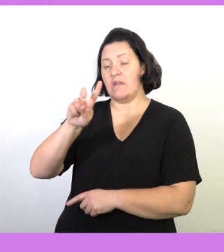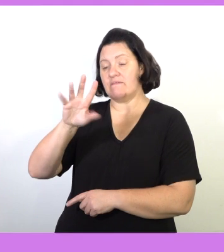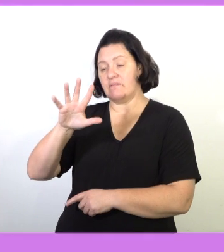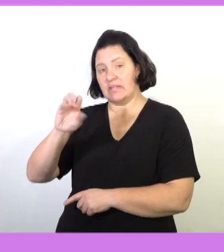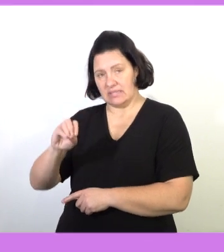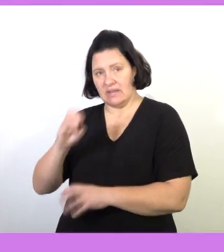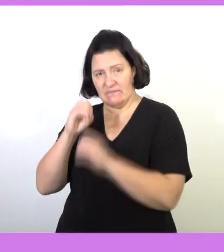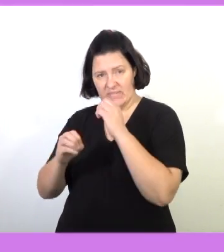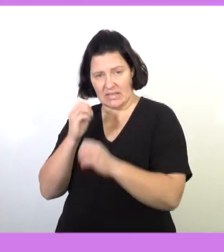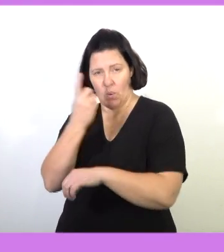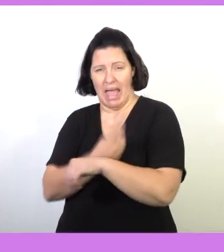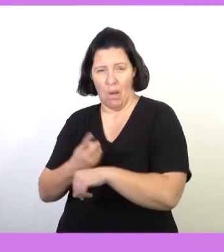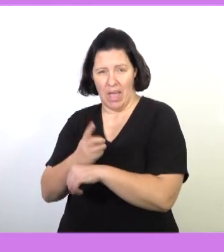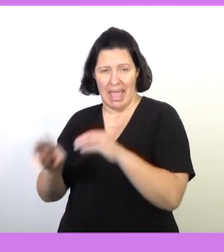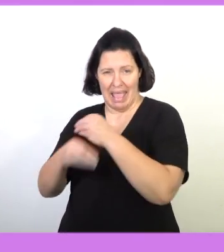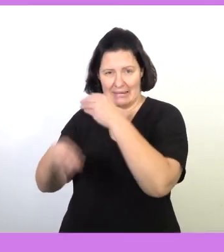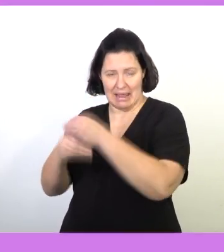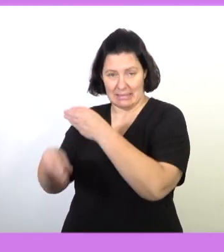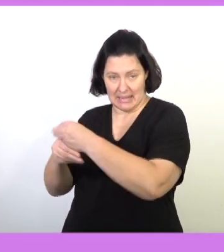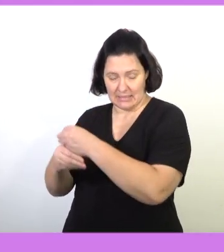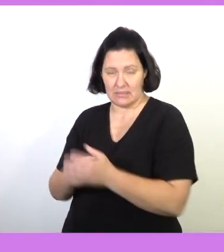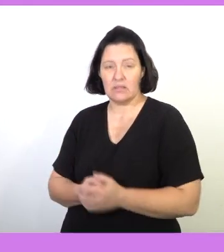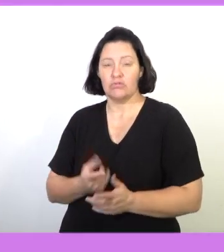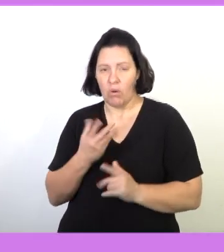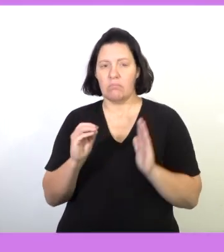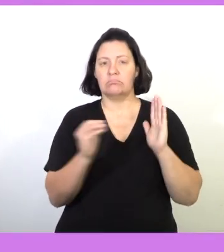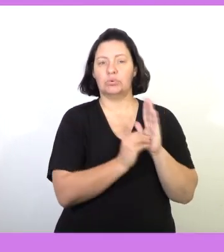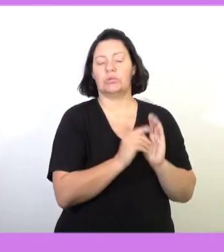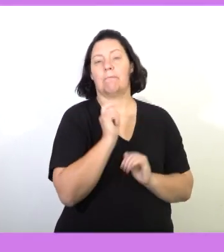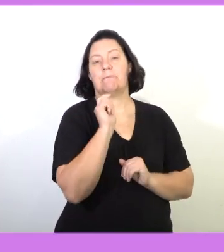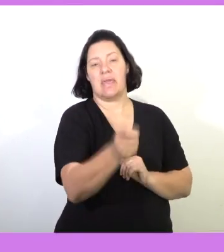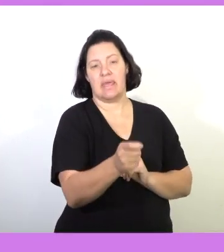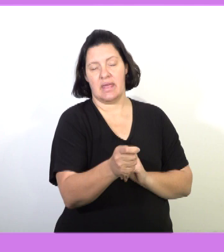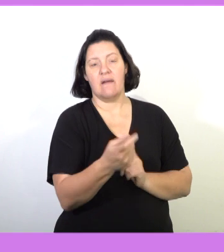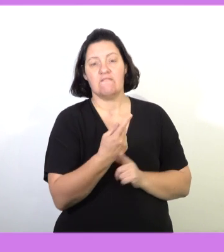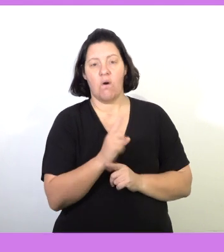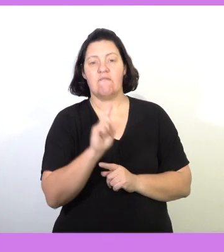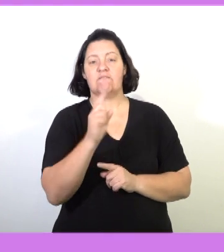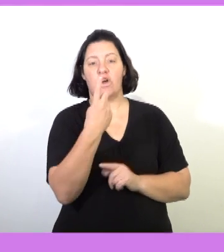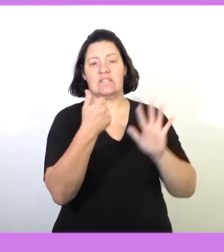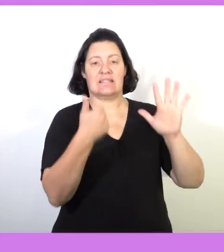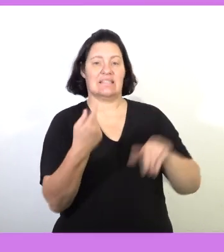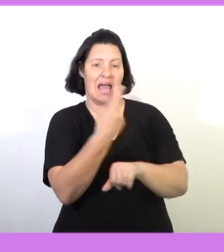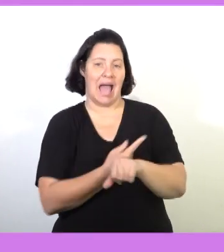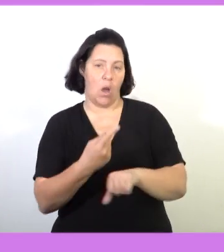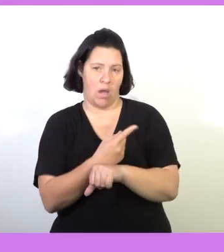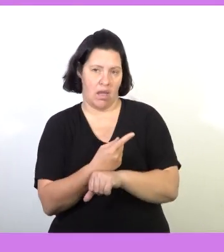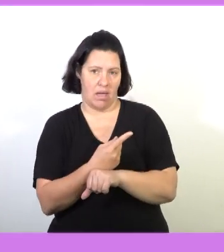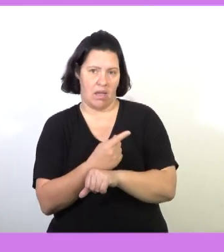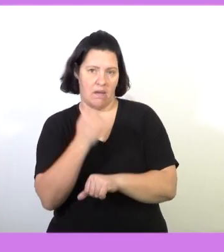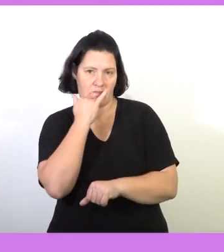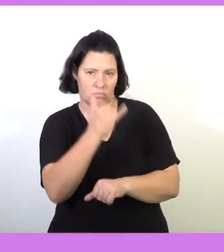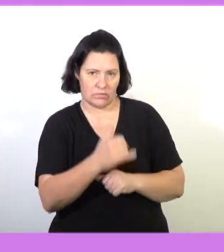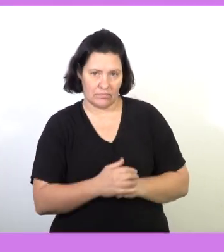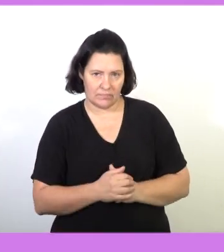per hour. Draw a graph that will indicate the amount to be paid for the first 6 hours of